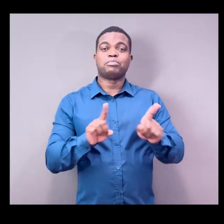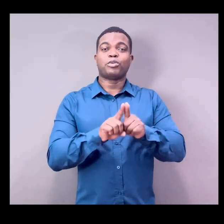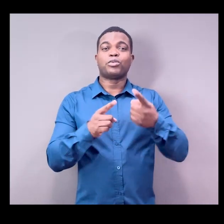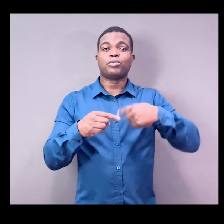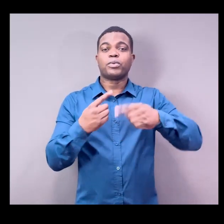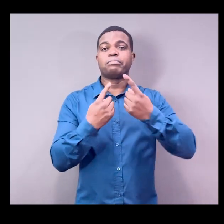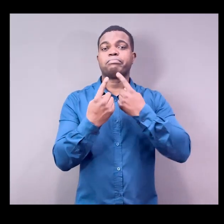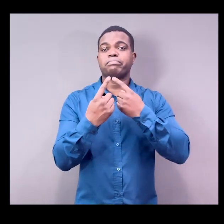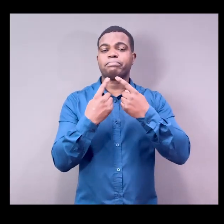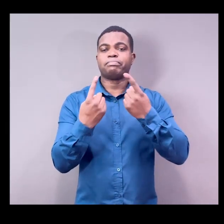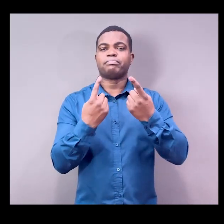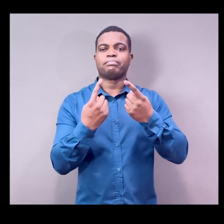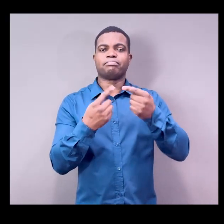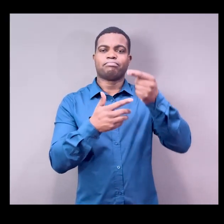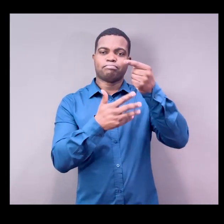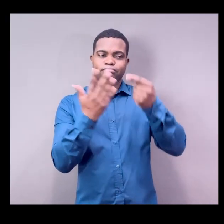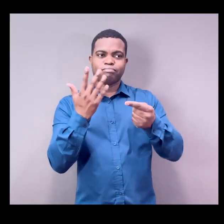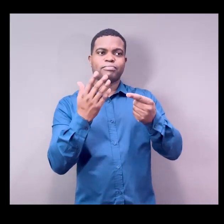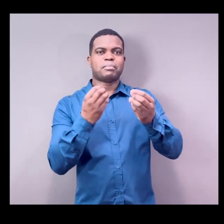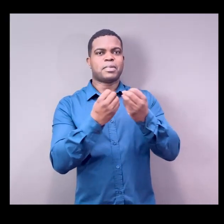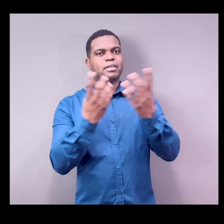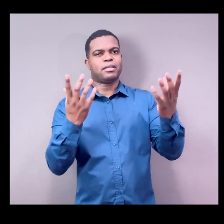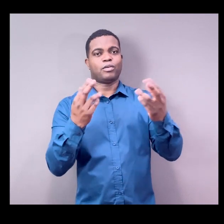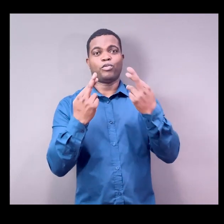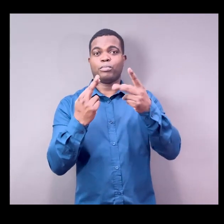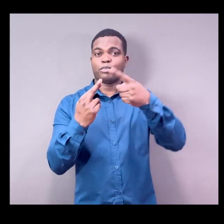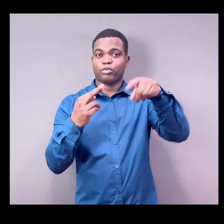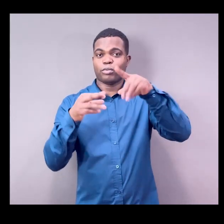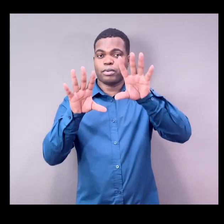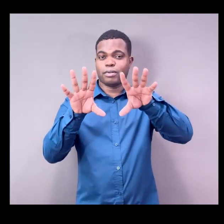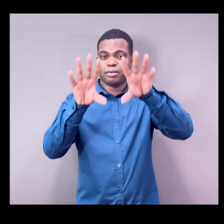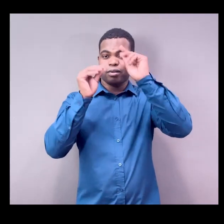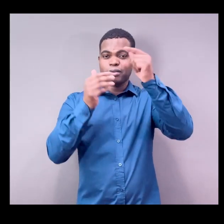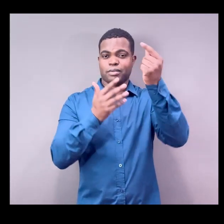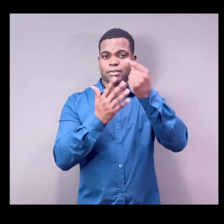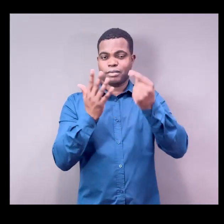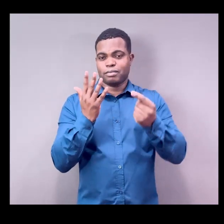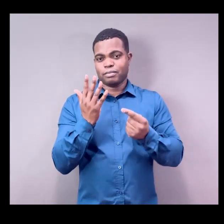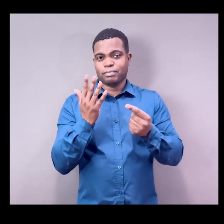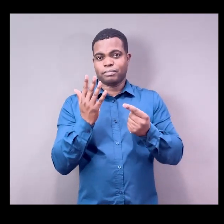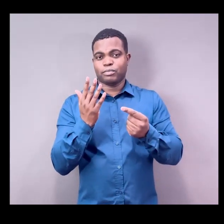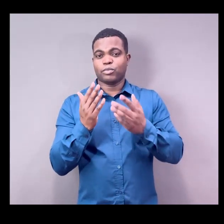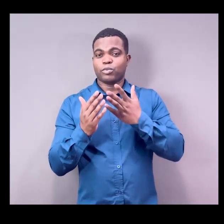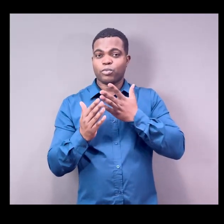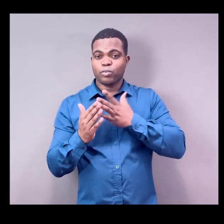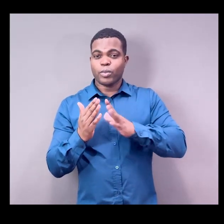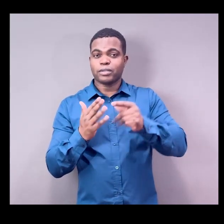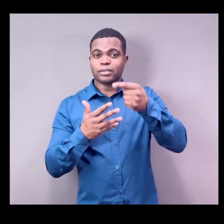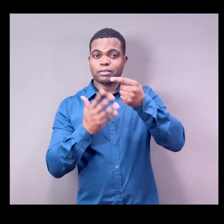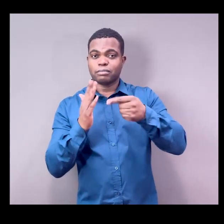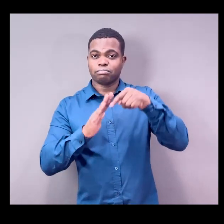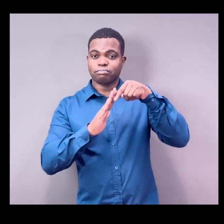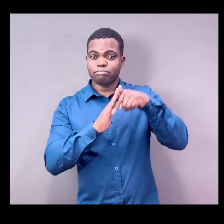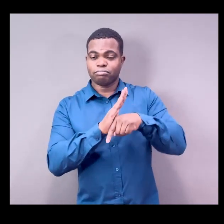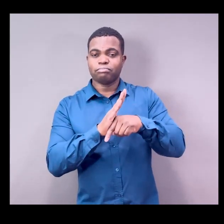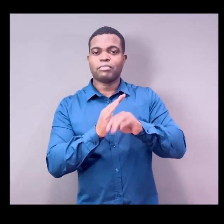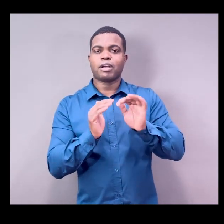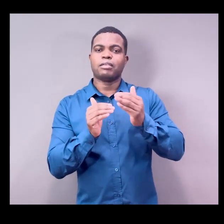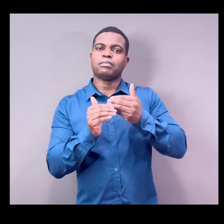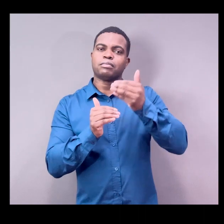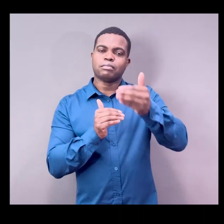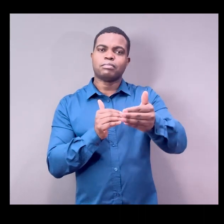and I'm sure that you have learned a lot from this module. You